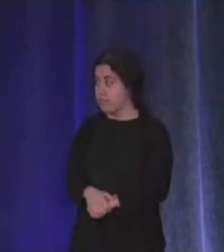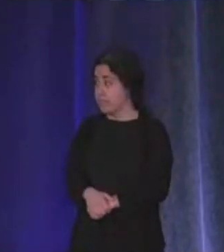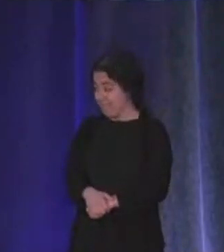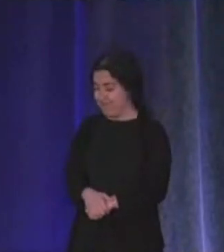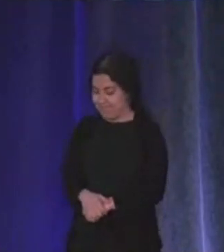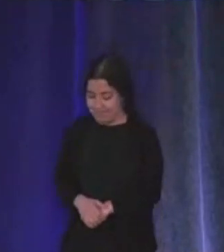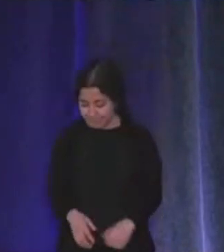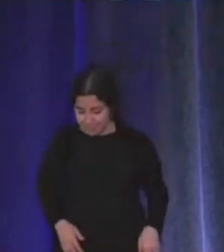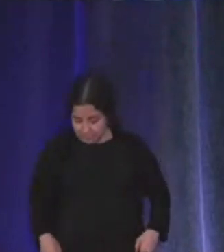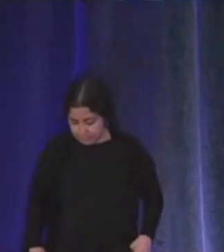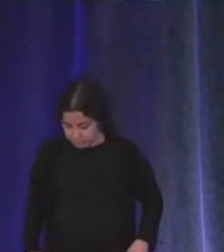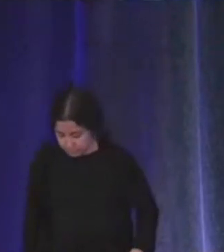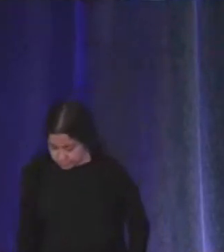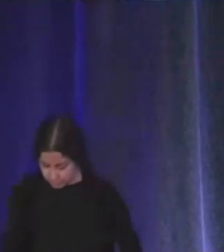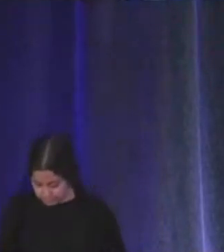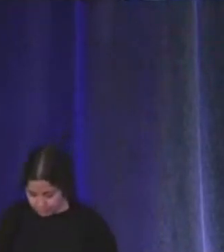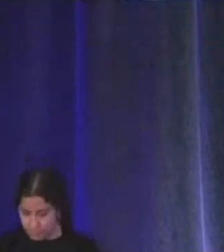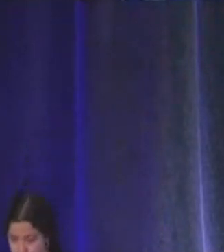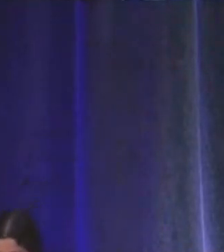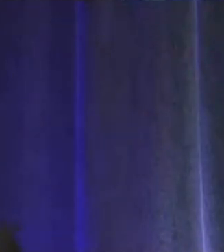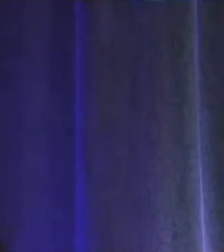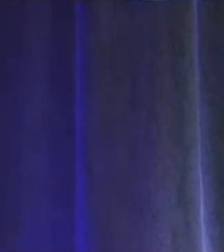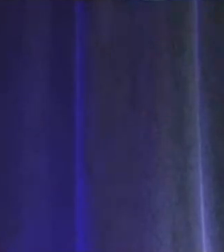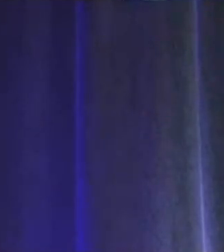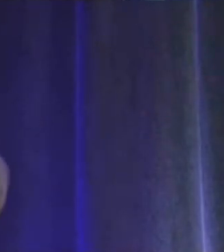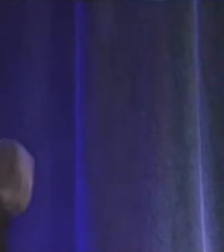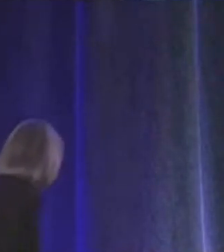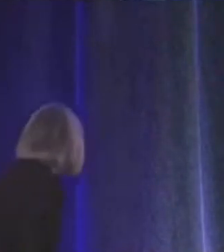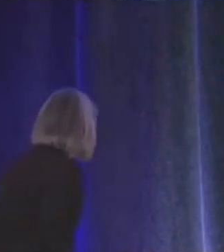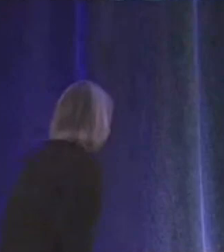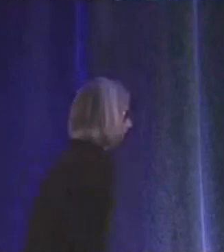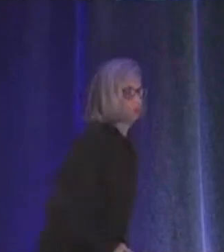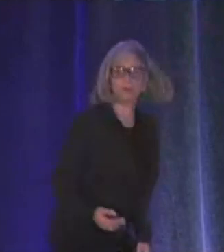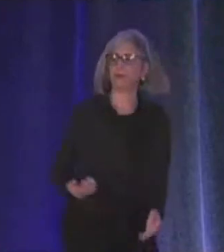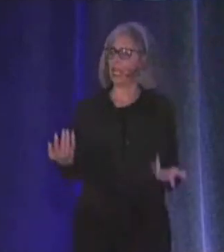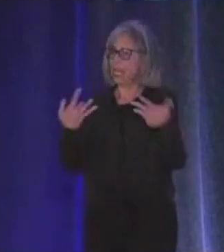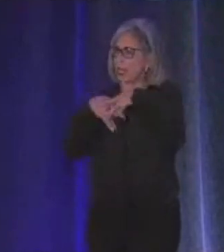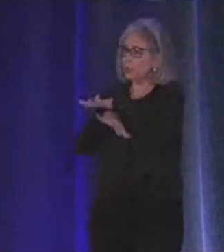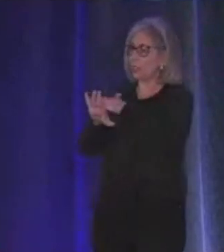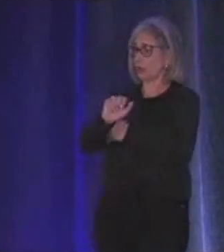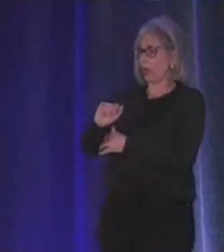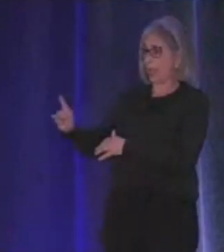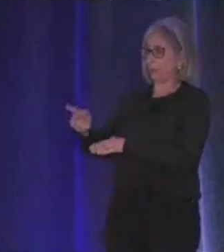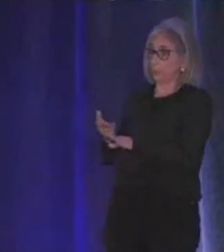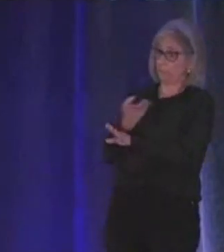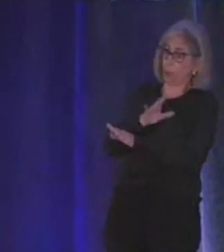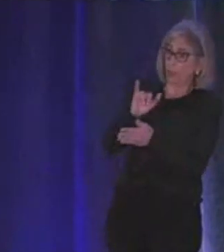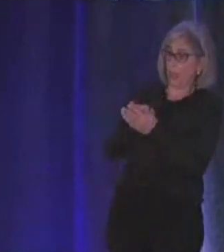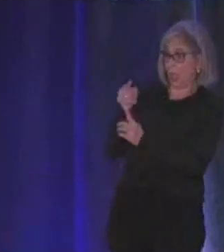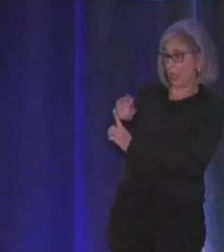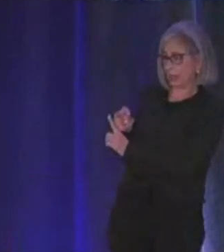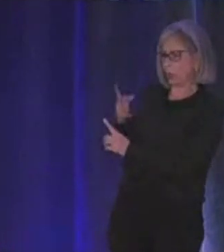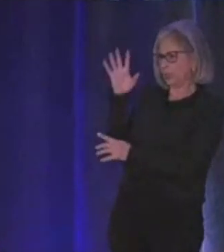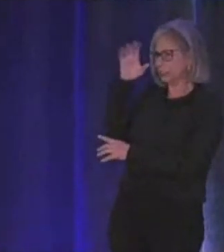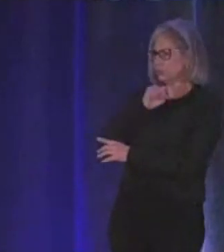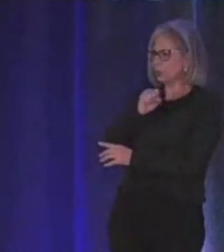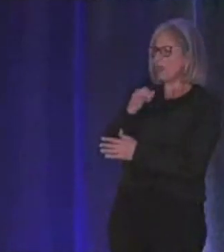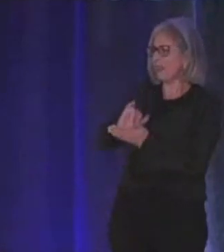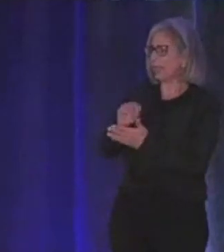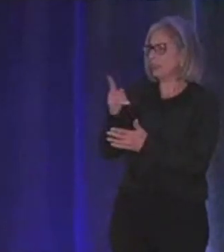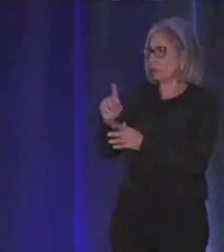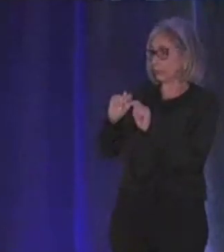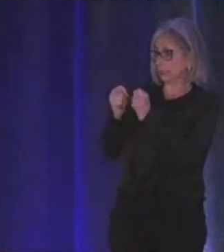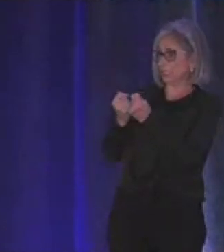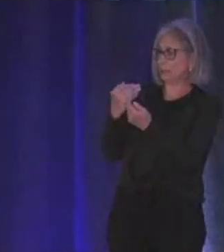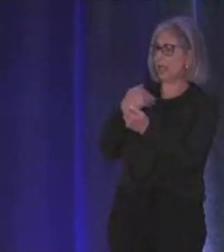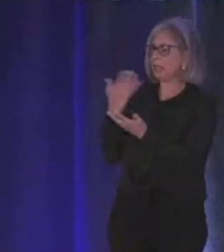Okay, so I'm going to talk about integrating your apps. But before I get to that, let's just assume that your team